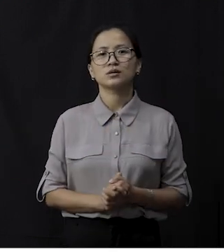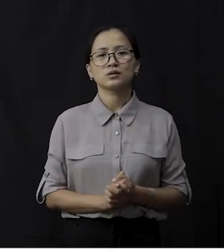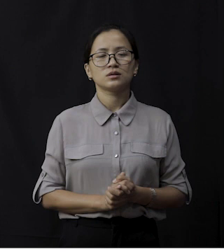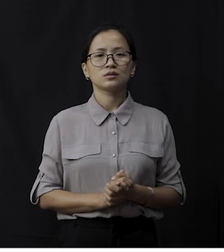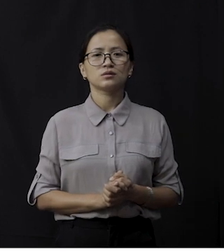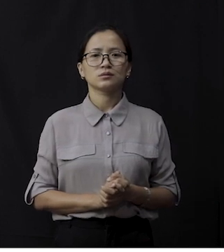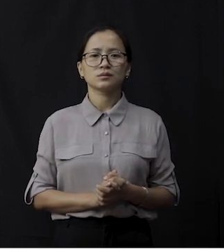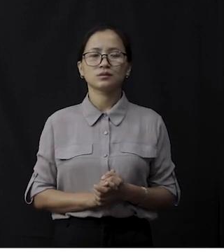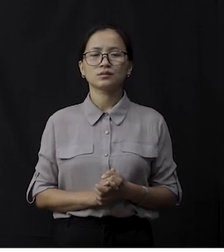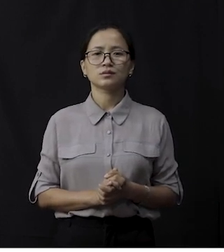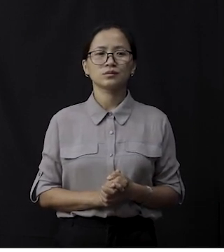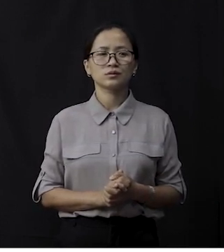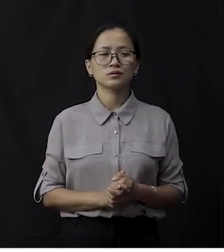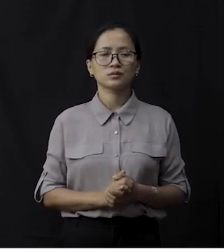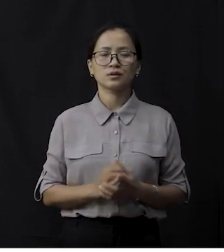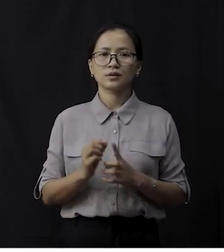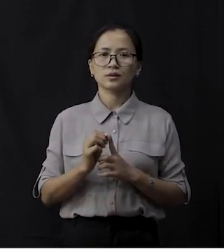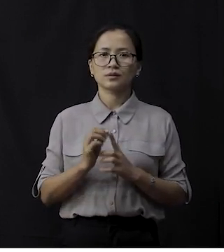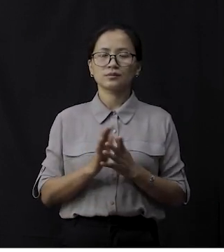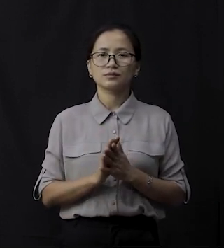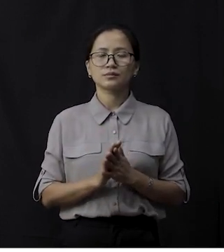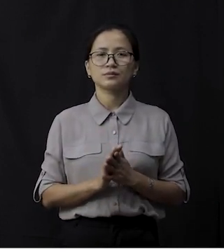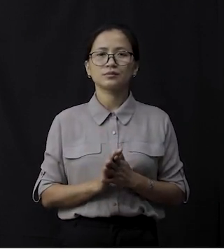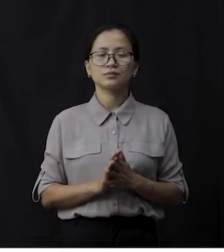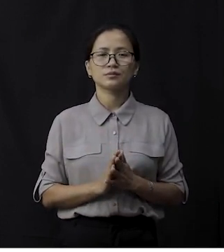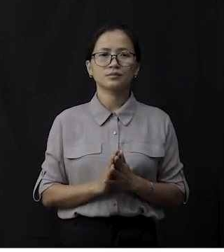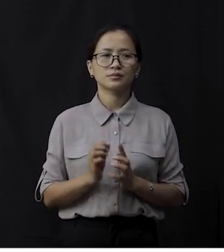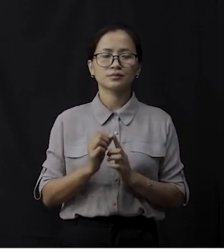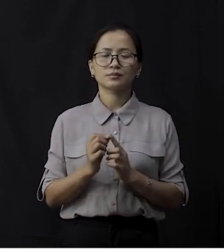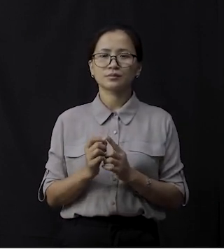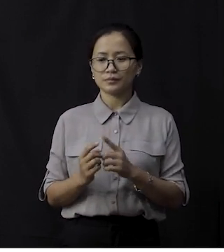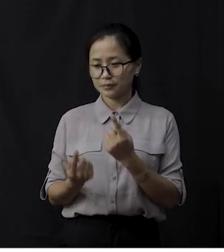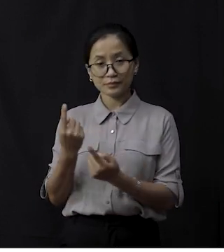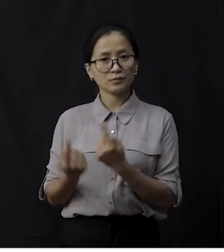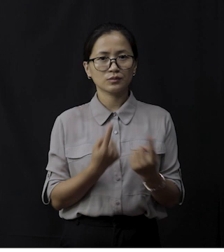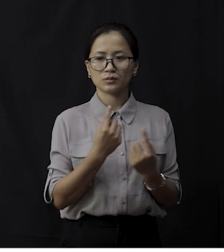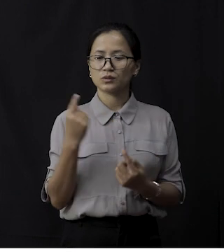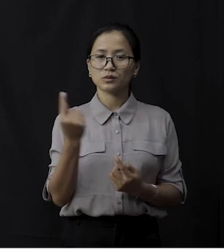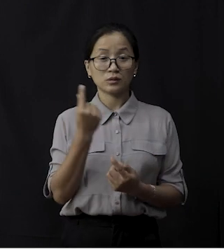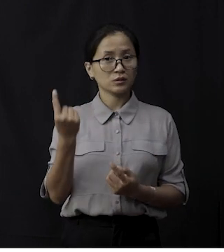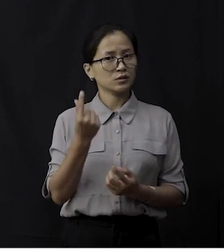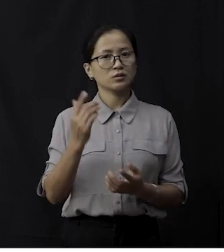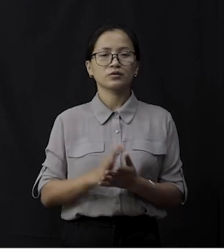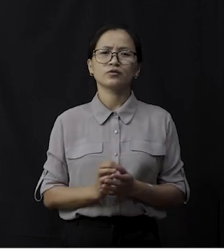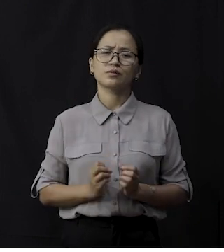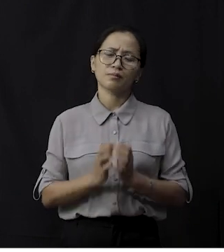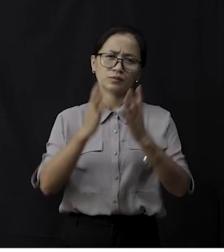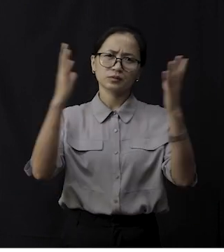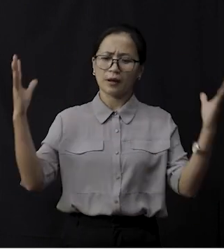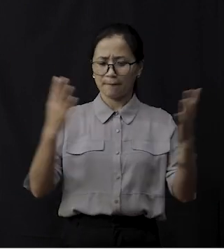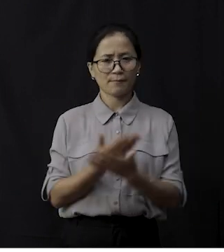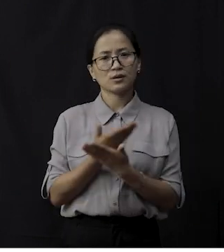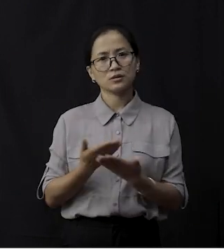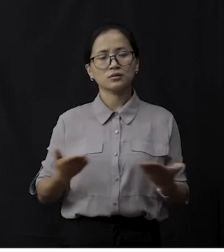So, the plants, like I said, the plants are useful to us in so many